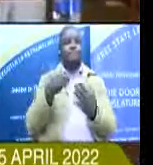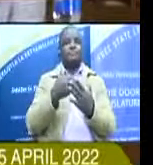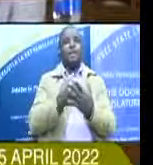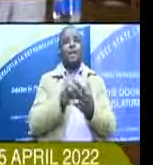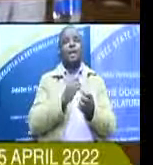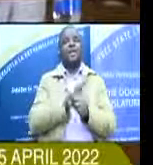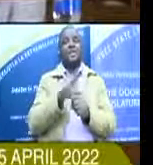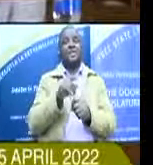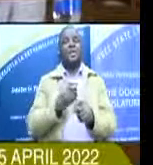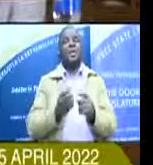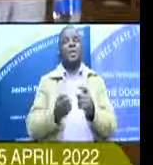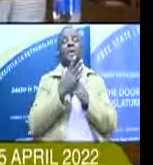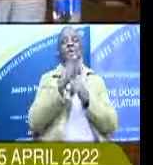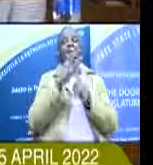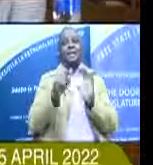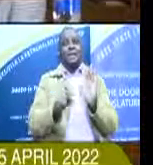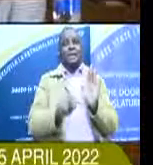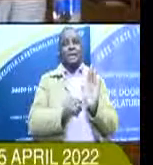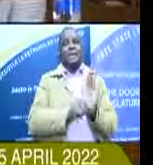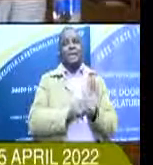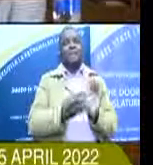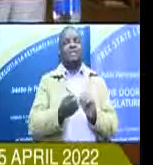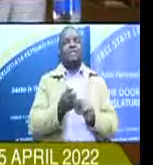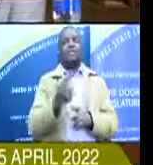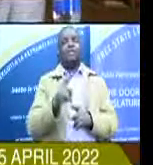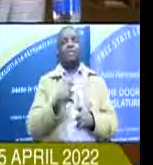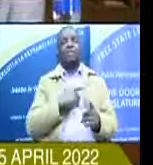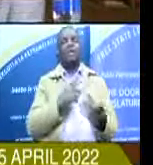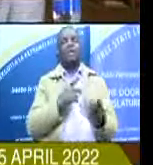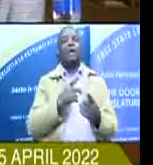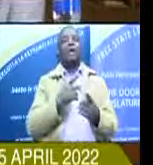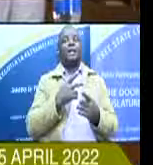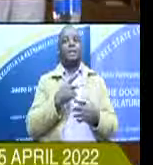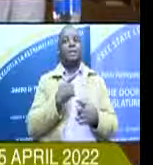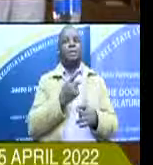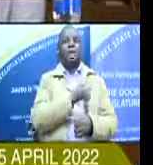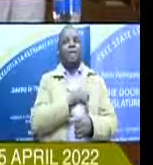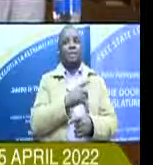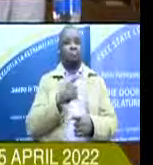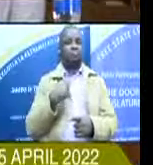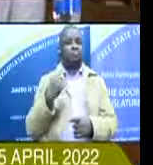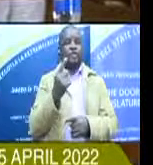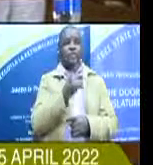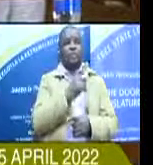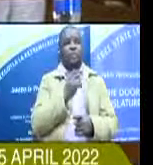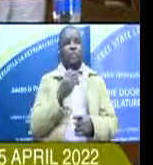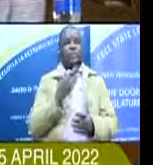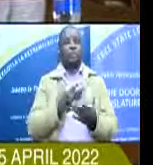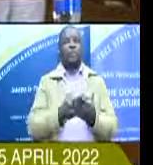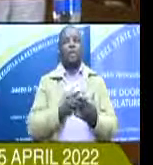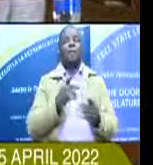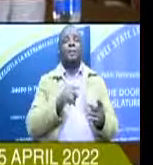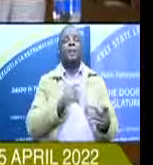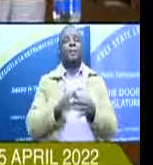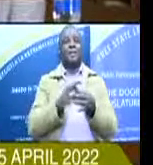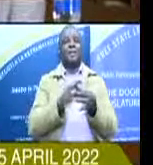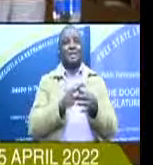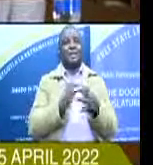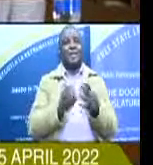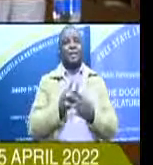has impacted negatively on the performance of our health facilities and related assessment